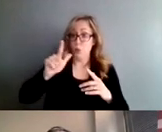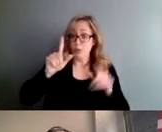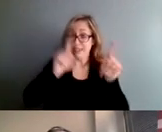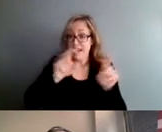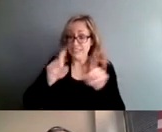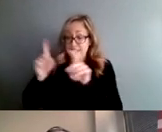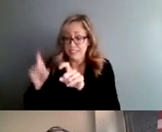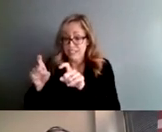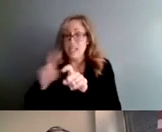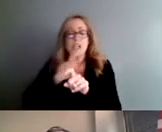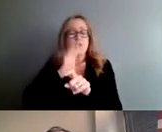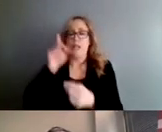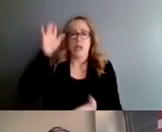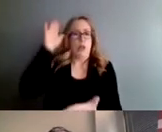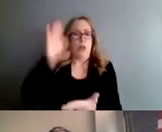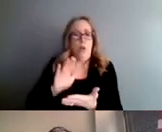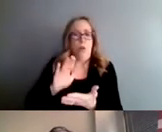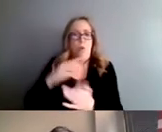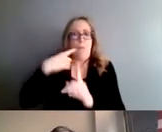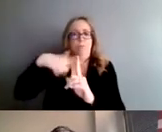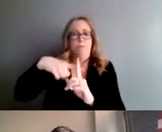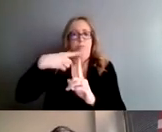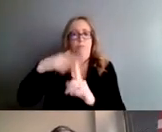very low positivity rate.